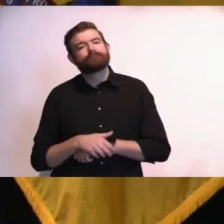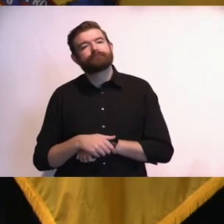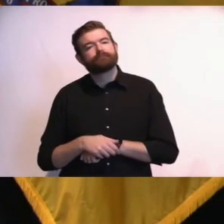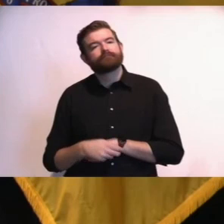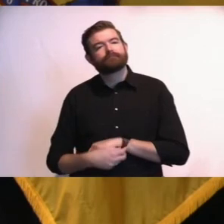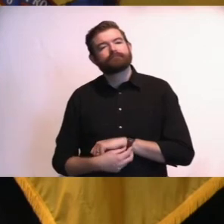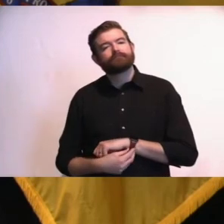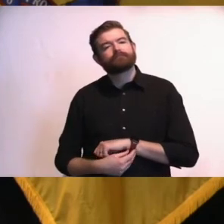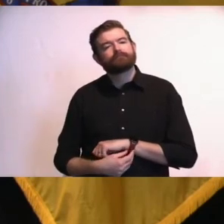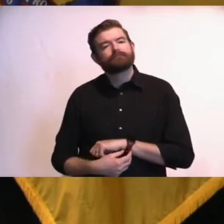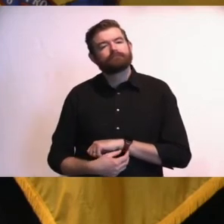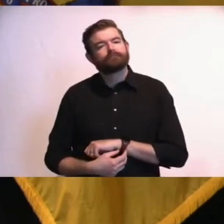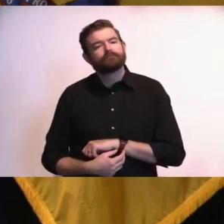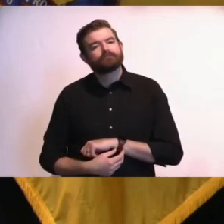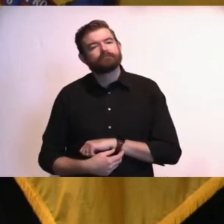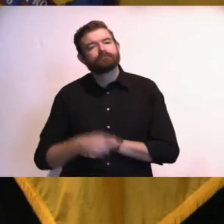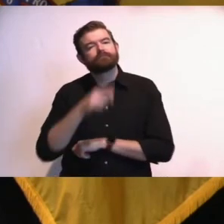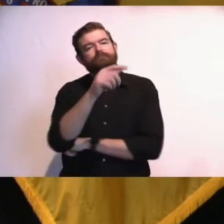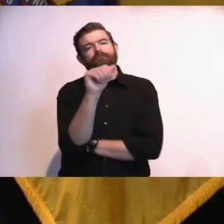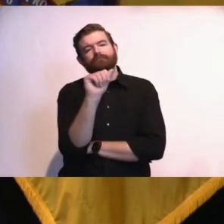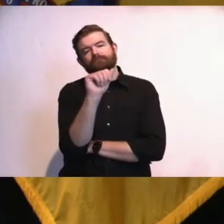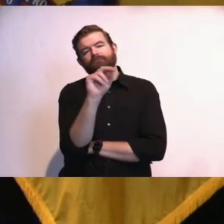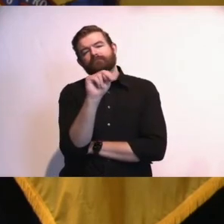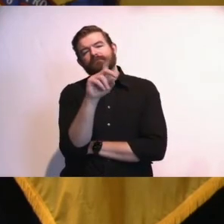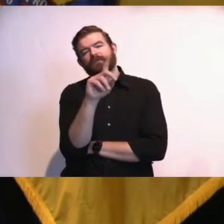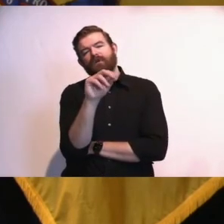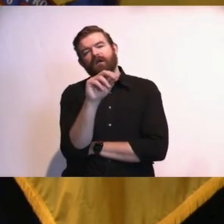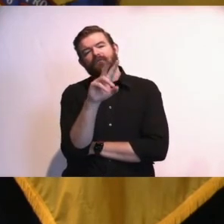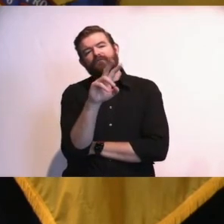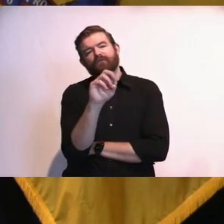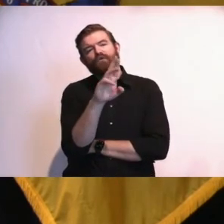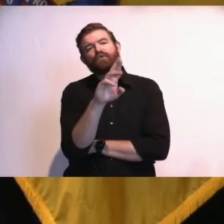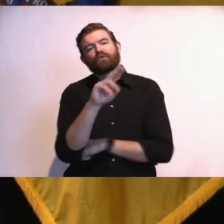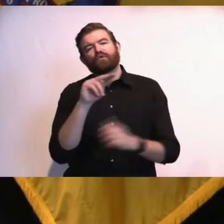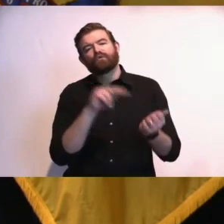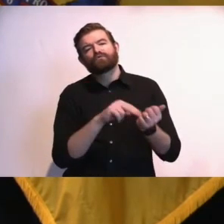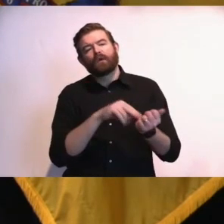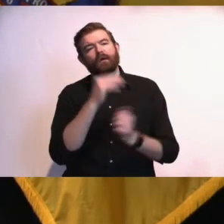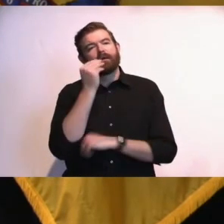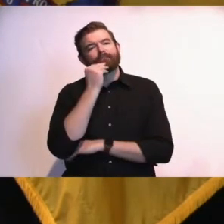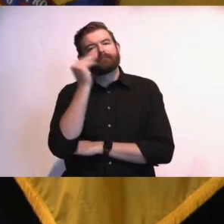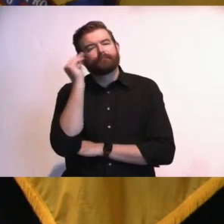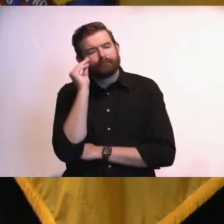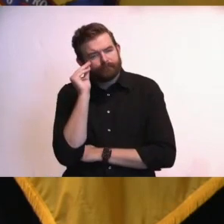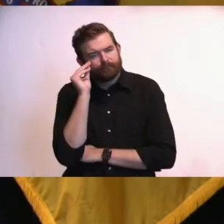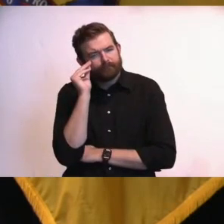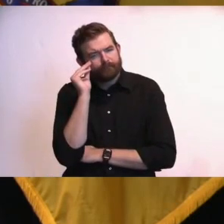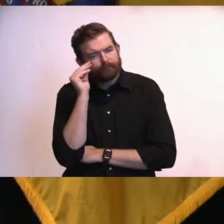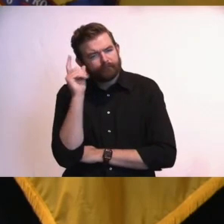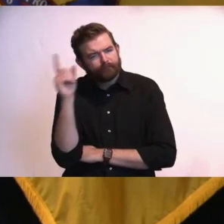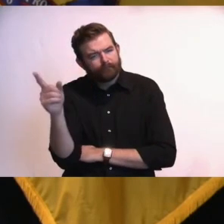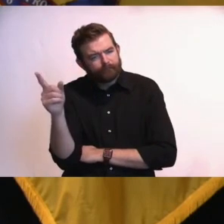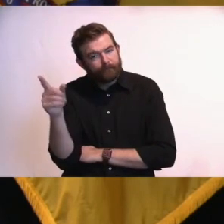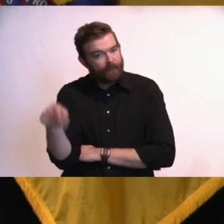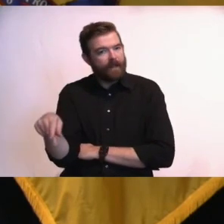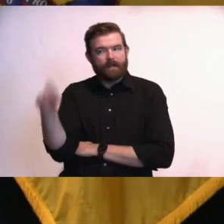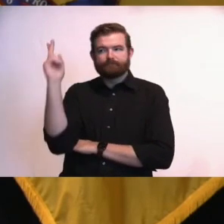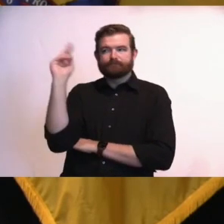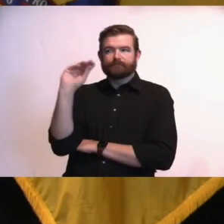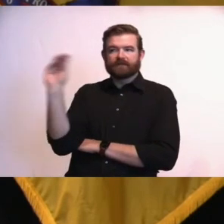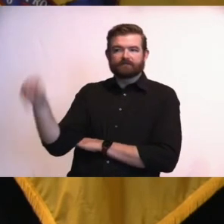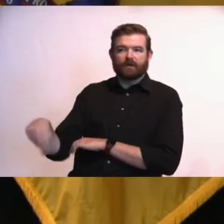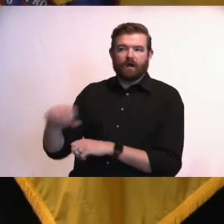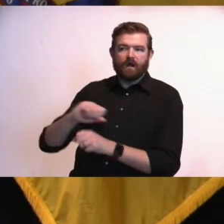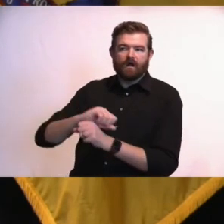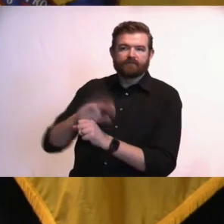Home, which according to state data has witnessed hundreds of Omicron cases, but where 0 staff have received booster shots? And finally, do you have any update